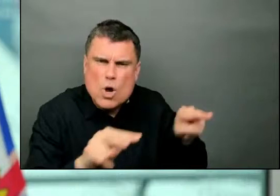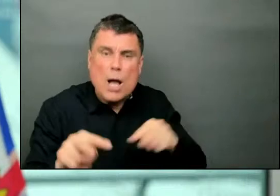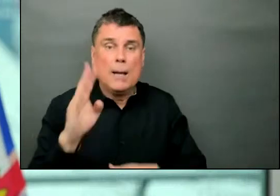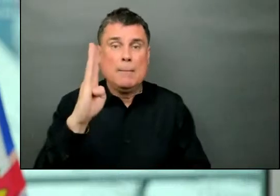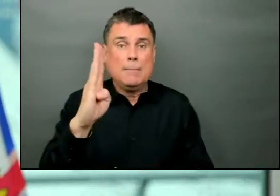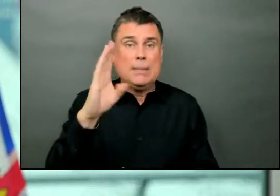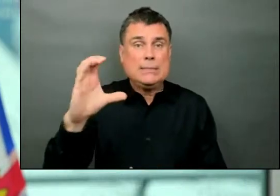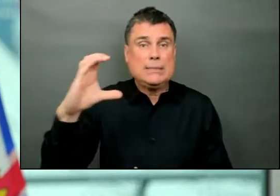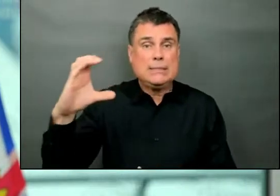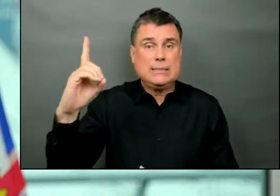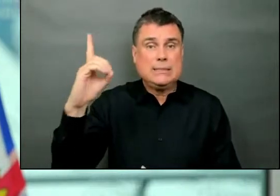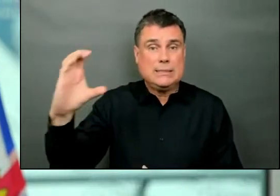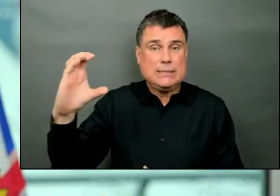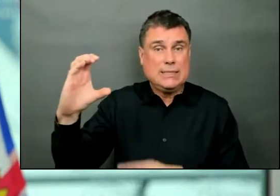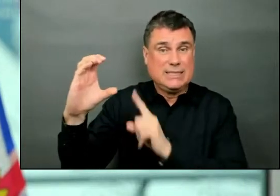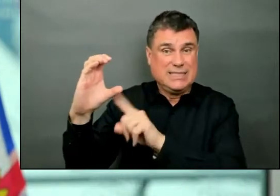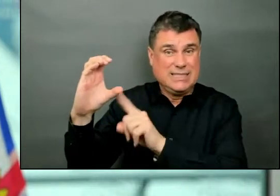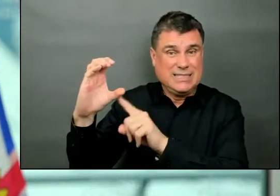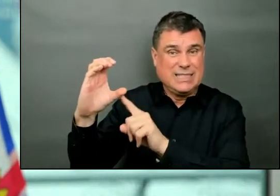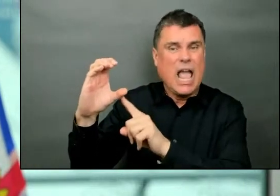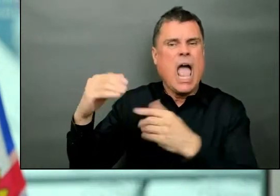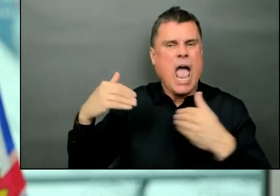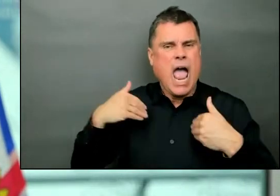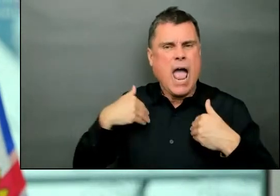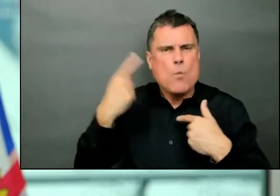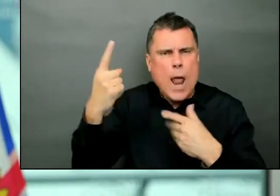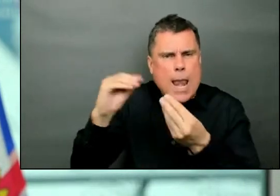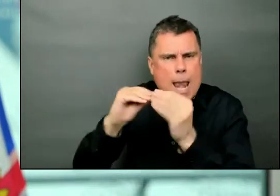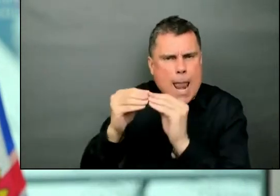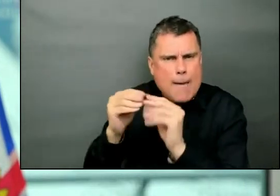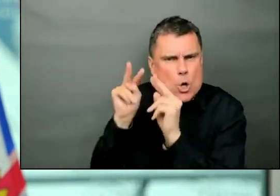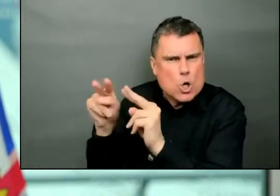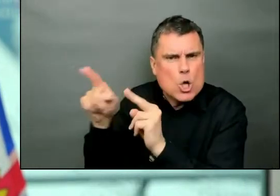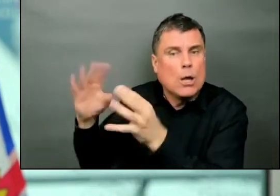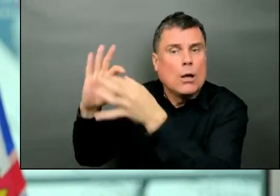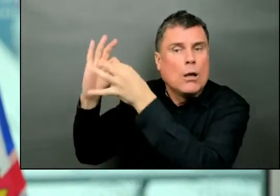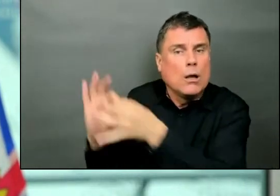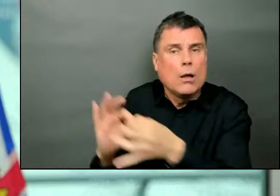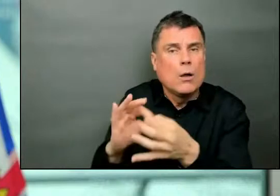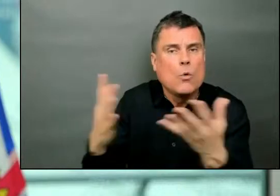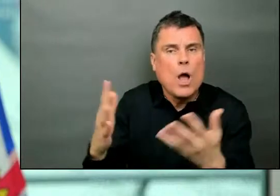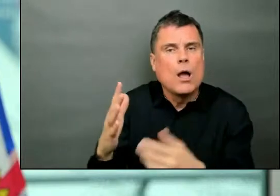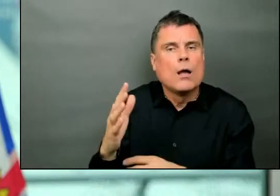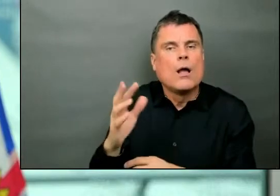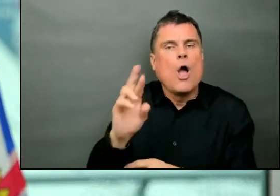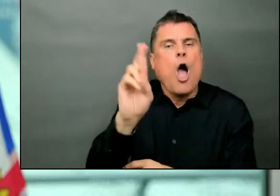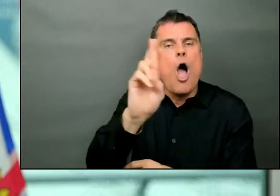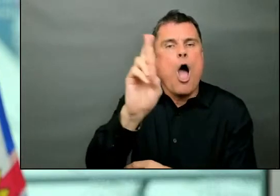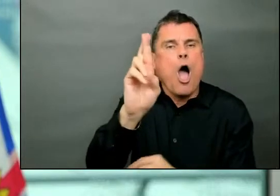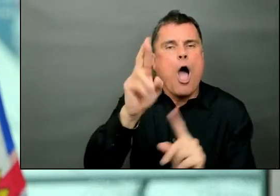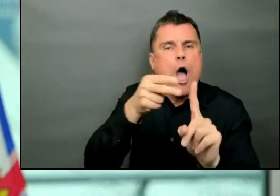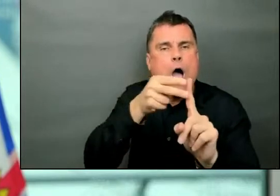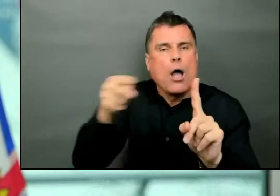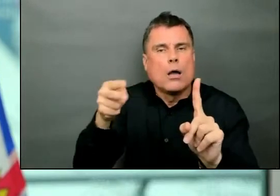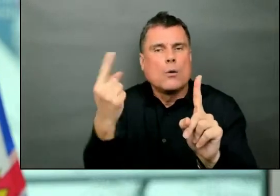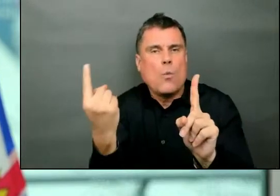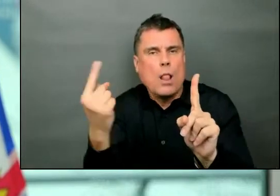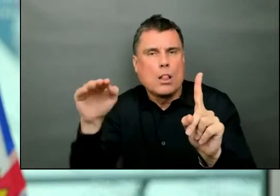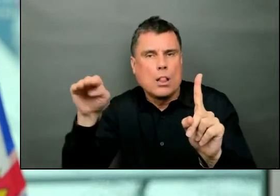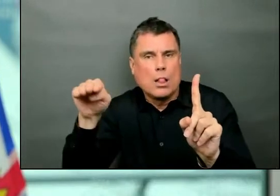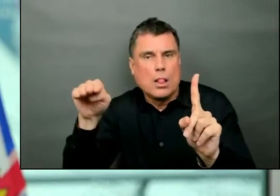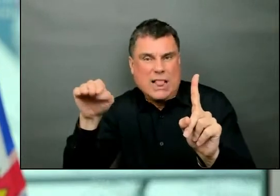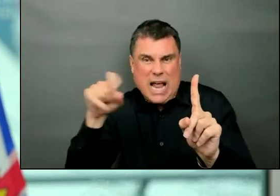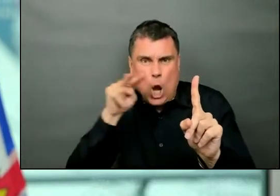is about the numbers of unlinked cases essentially in our community, and that has held steady around